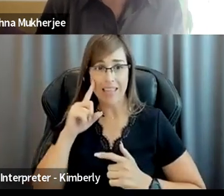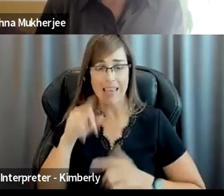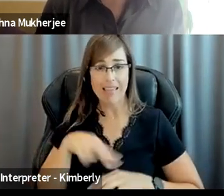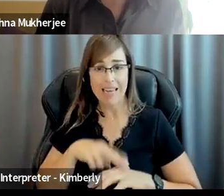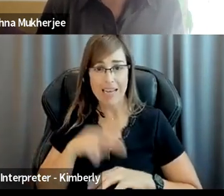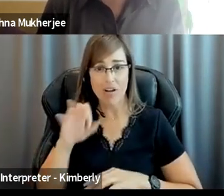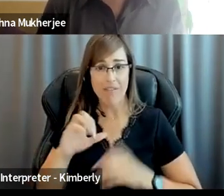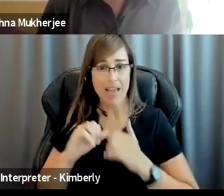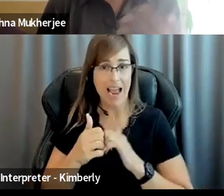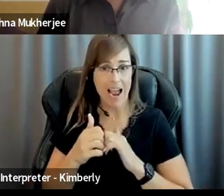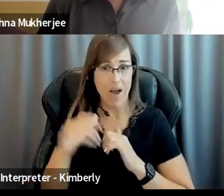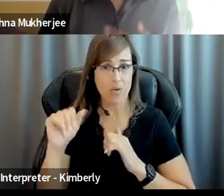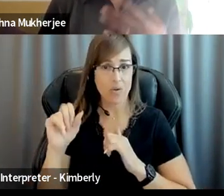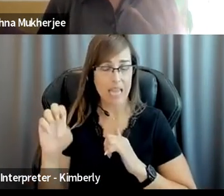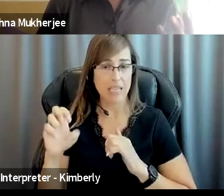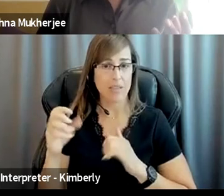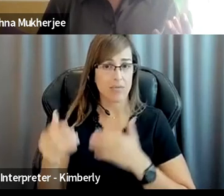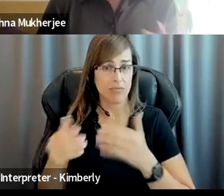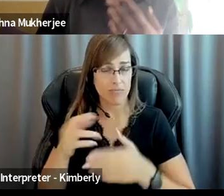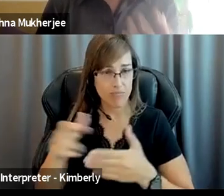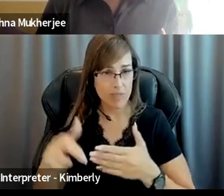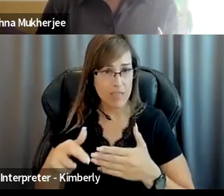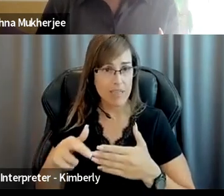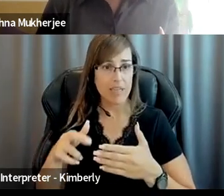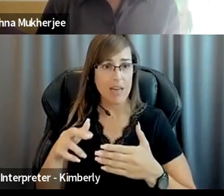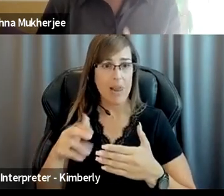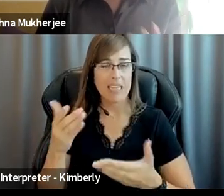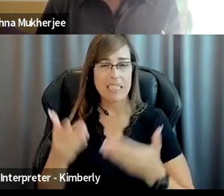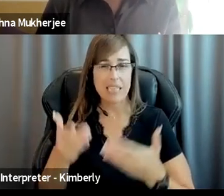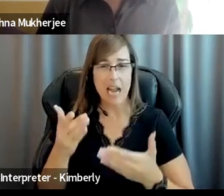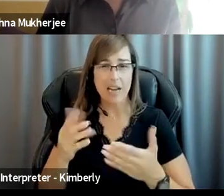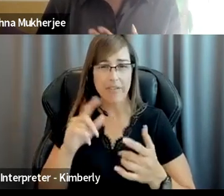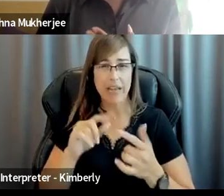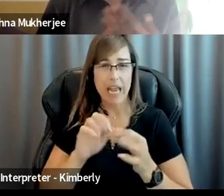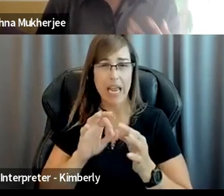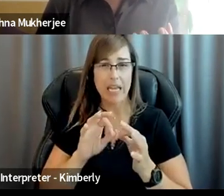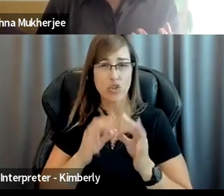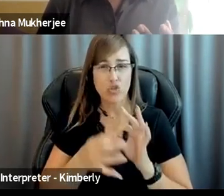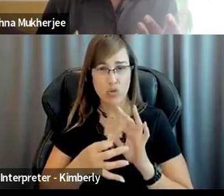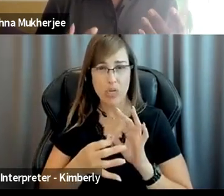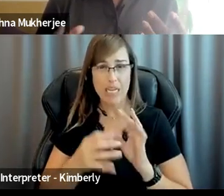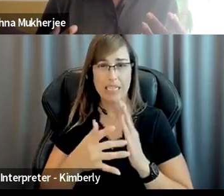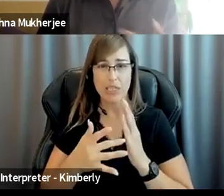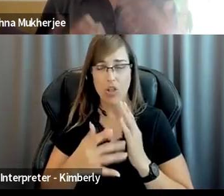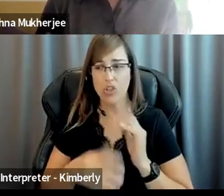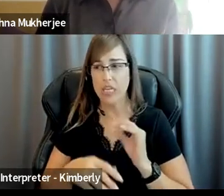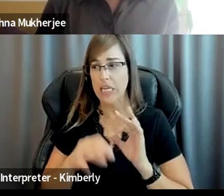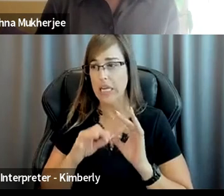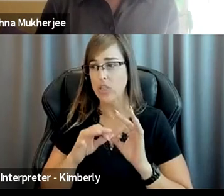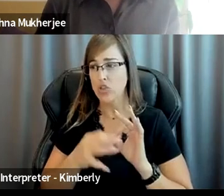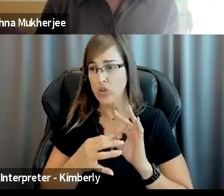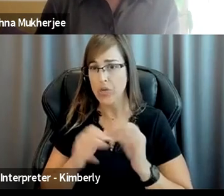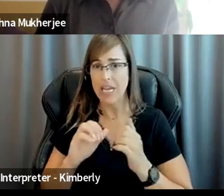I think the nature of the way that these cases play out, right, it is courts sort of interpreting technologies. It's courts interpreting how should